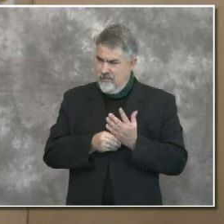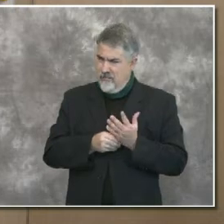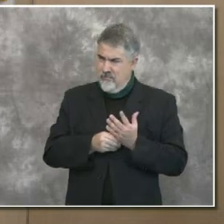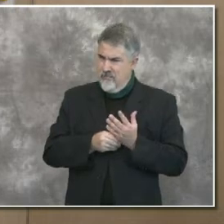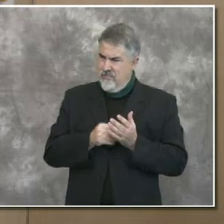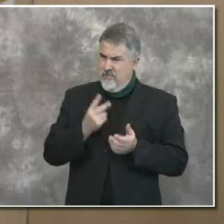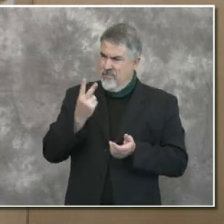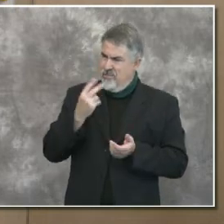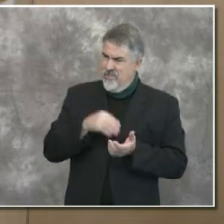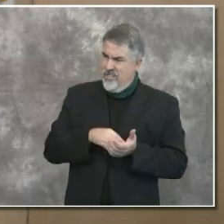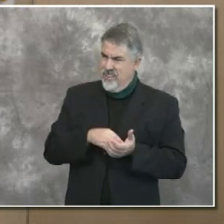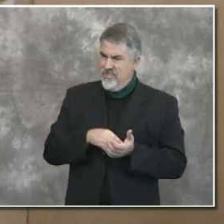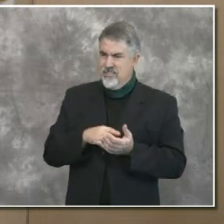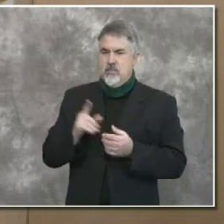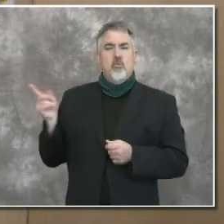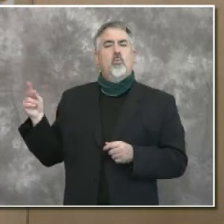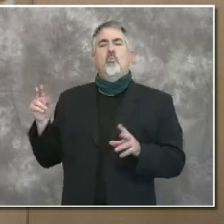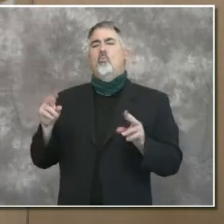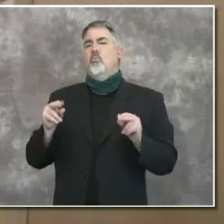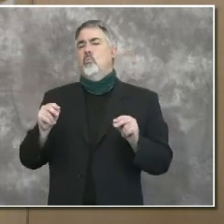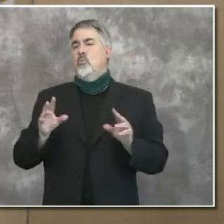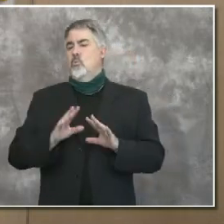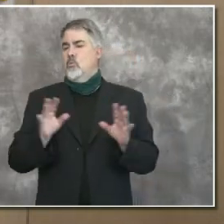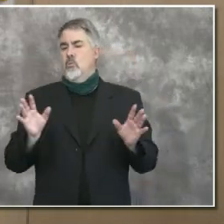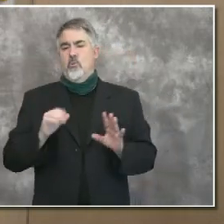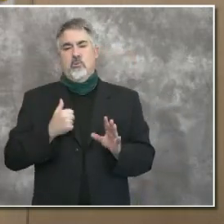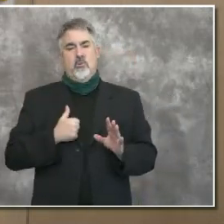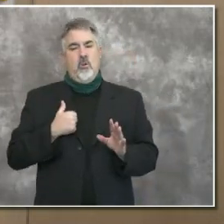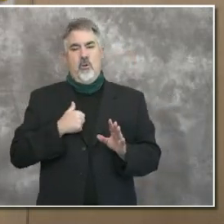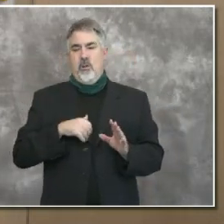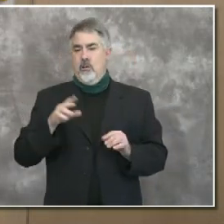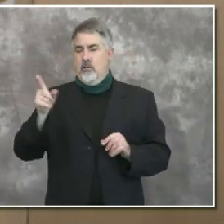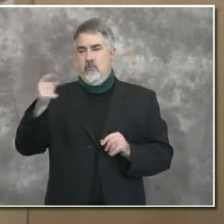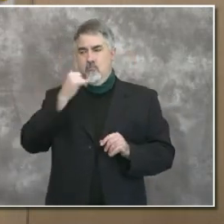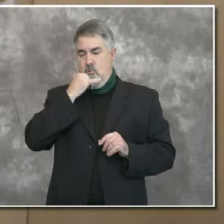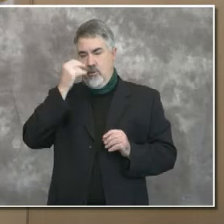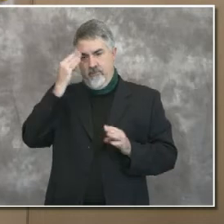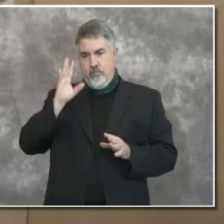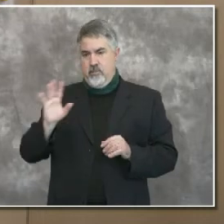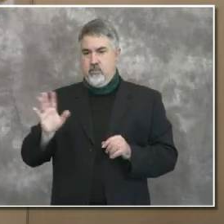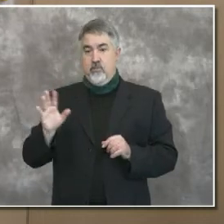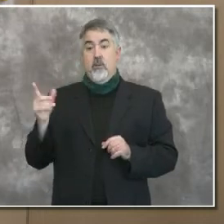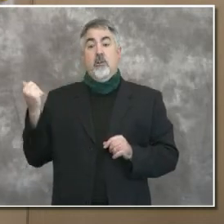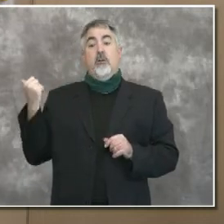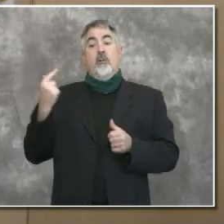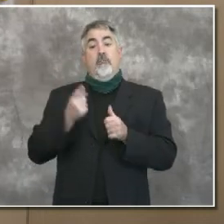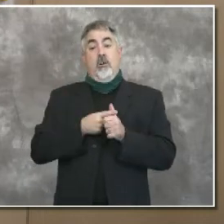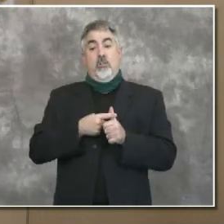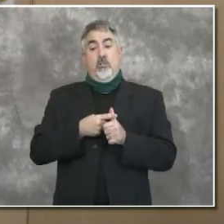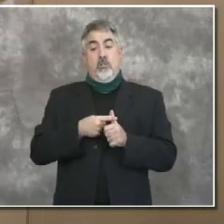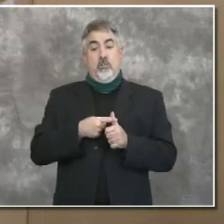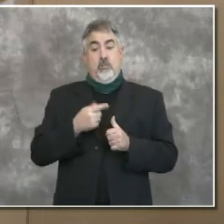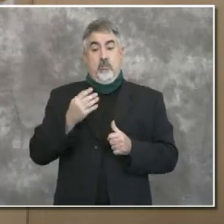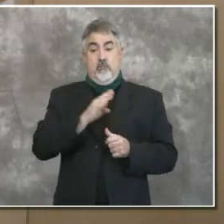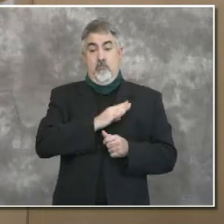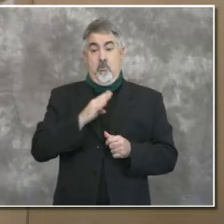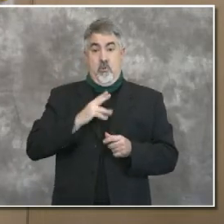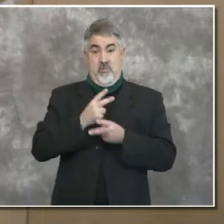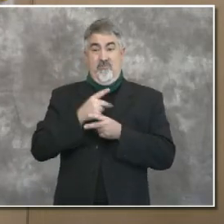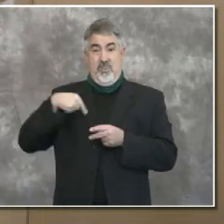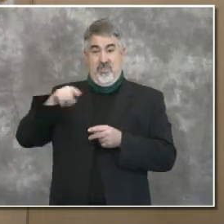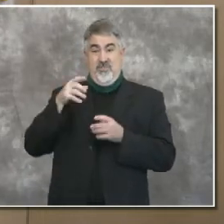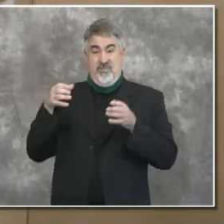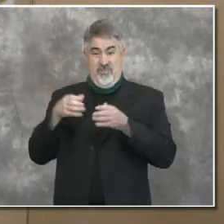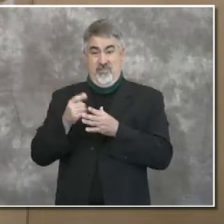2,000 together. Is that right? No, I'm sorry, Will, but that's not correct. When we first presented to our Board of Supervisors, we said that our